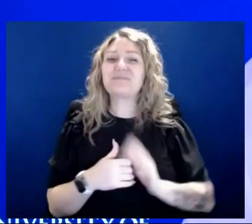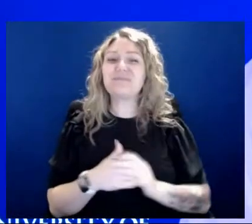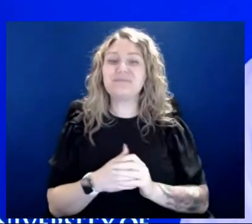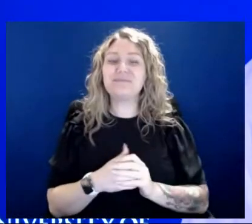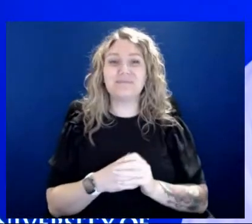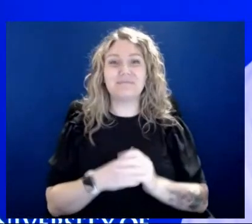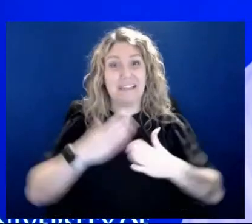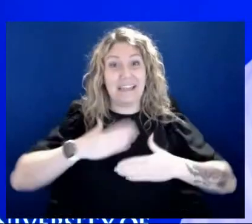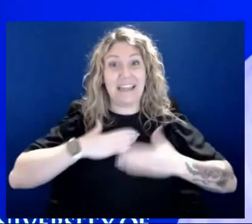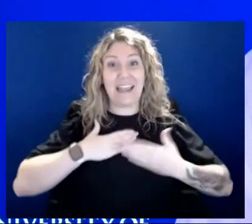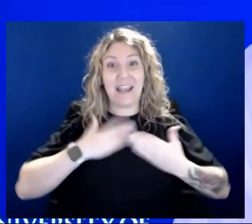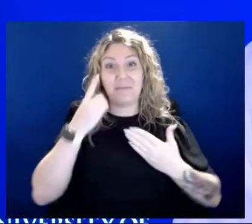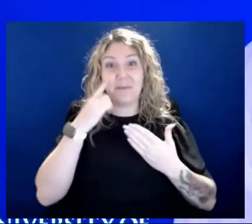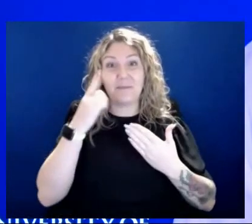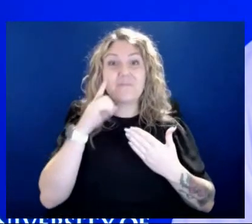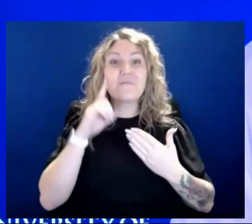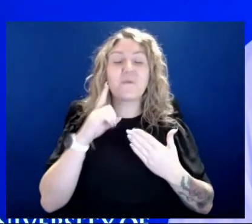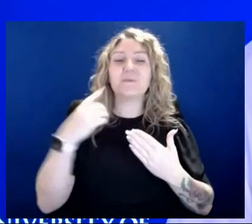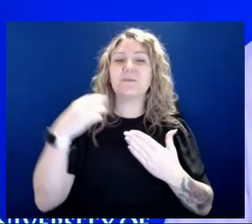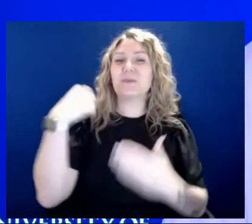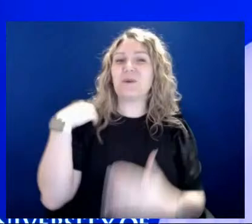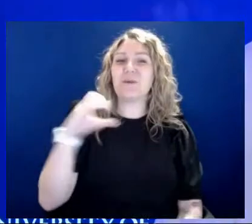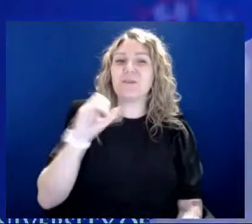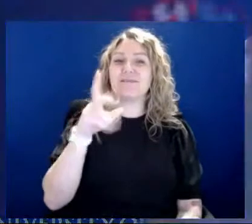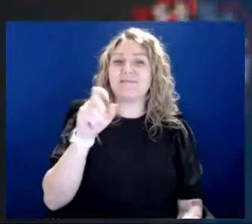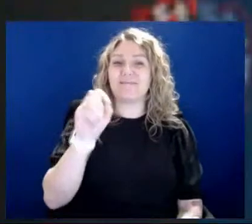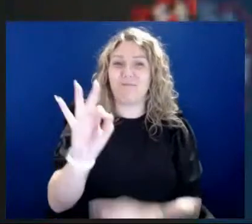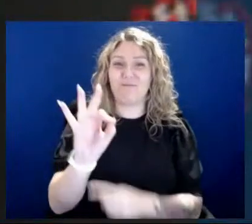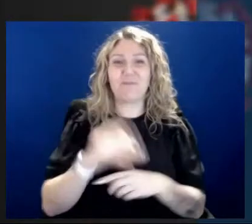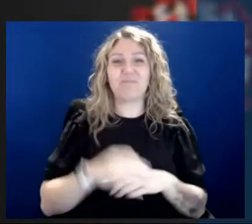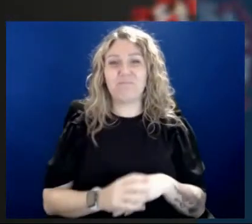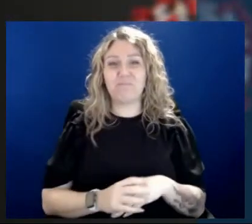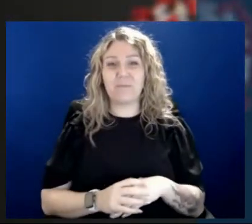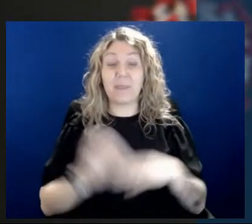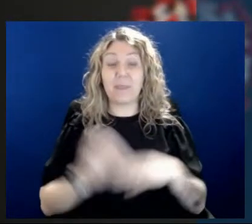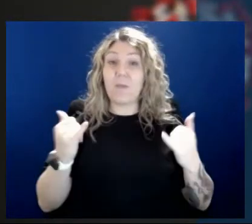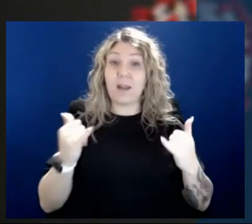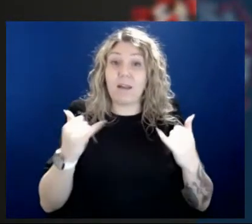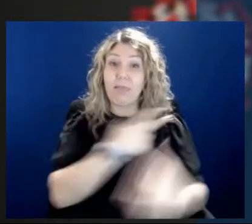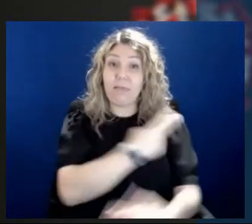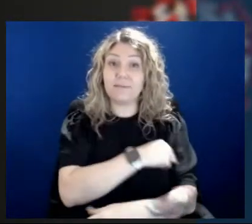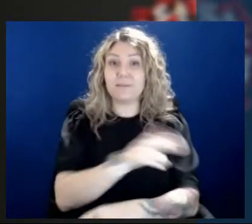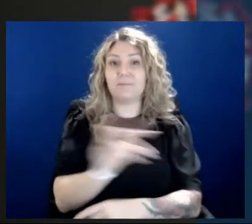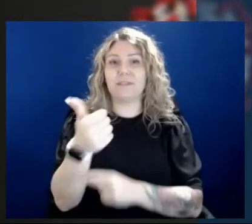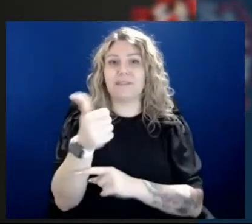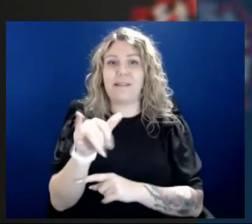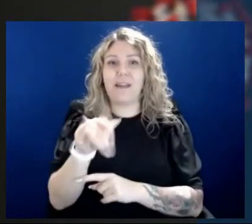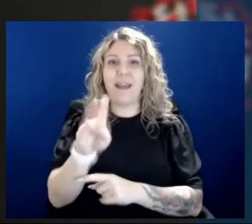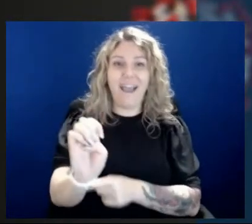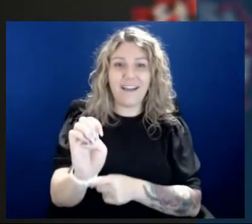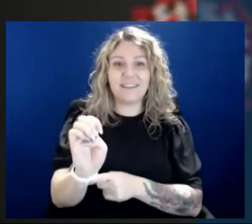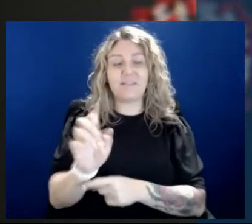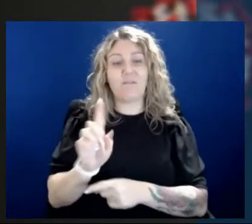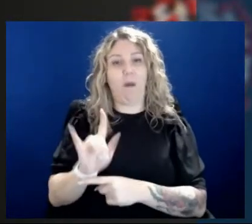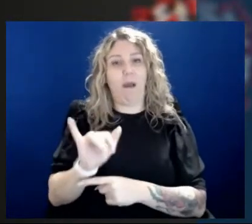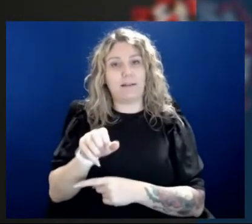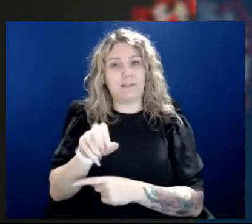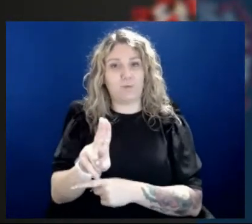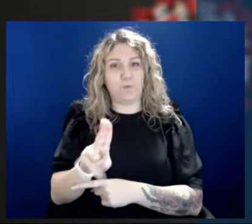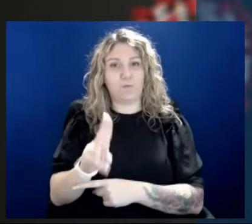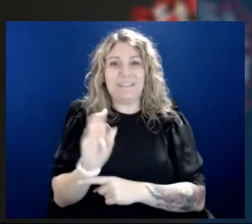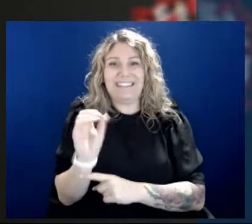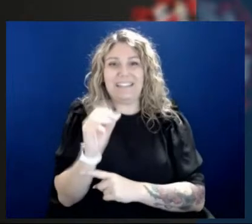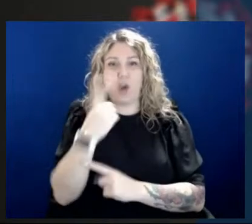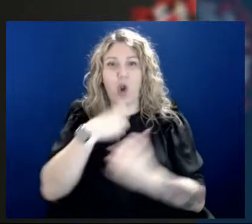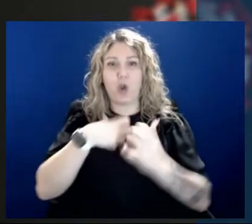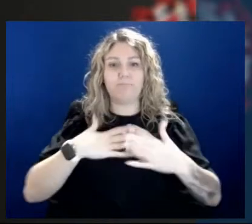Coach Self and the team for sure. Right now in the hospital, we have 10 active infections, 1 in the ICU, 0 on the ventilator, still 34